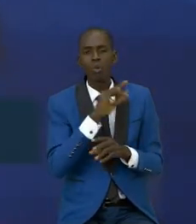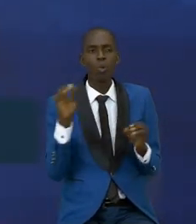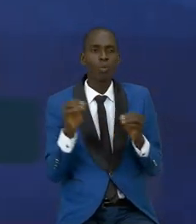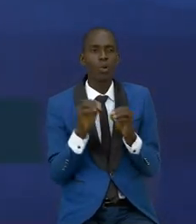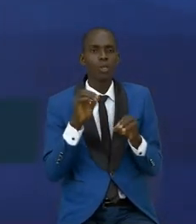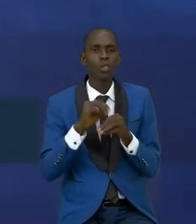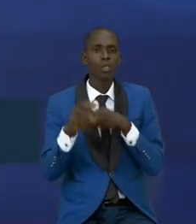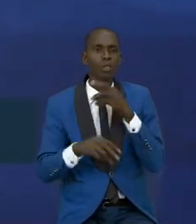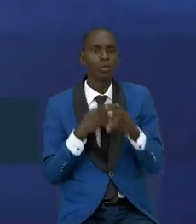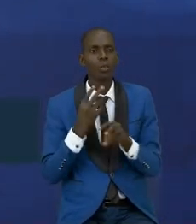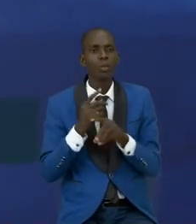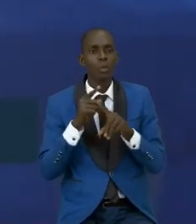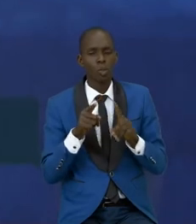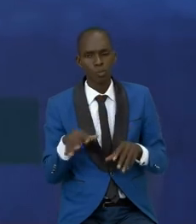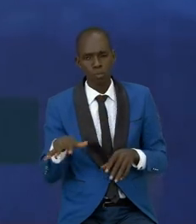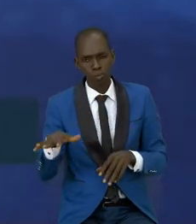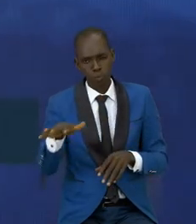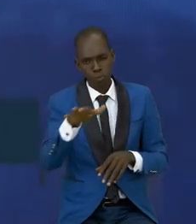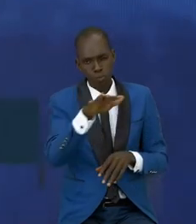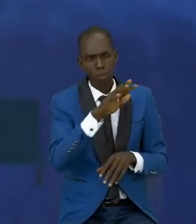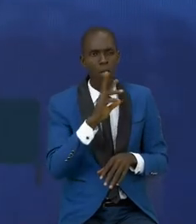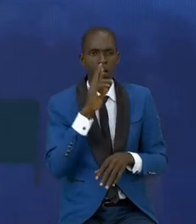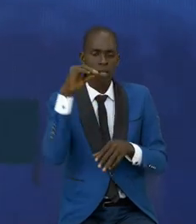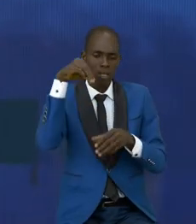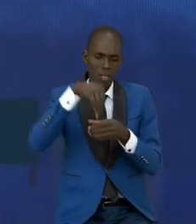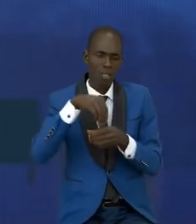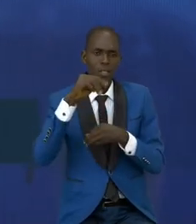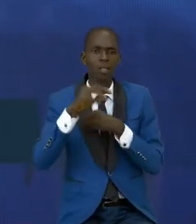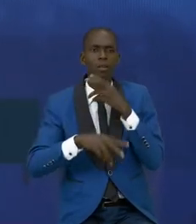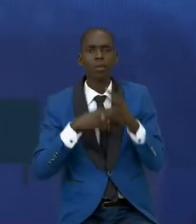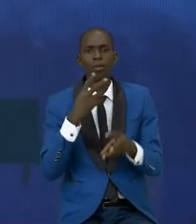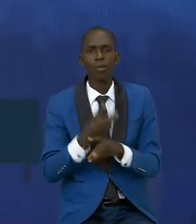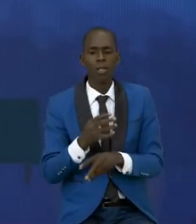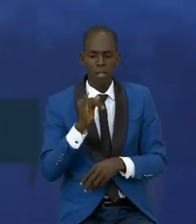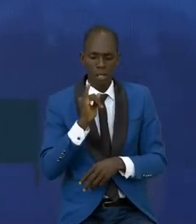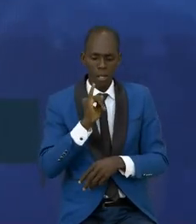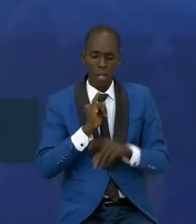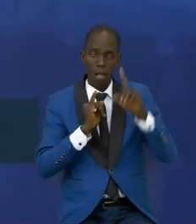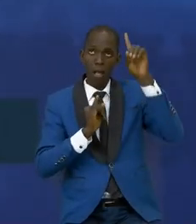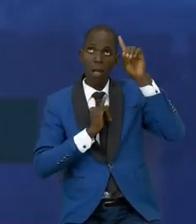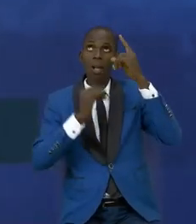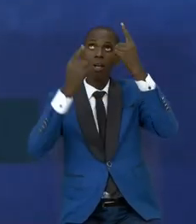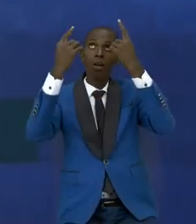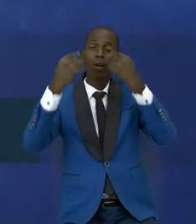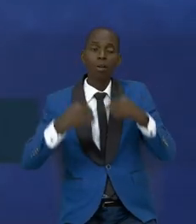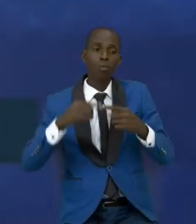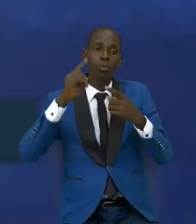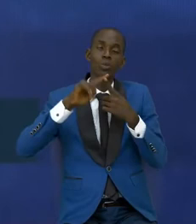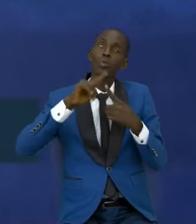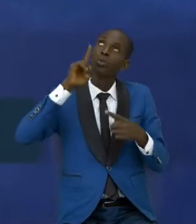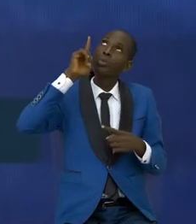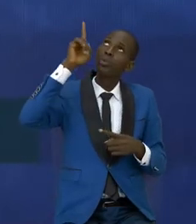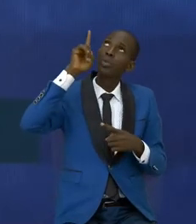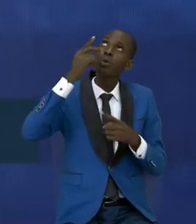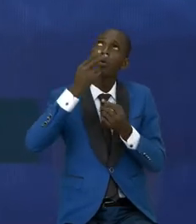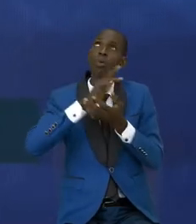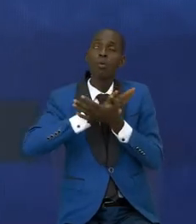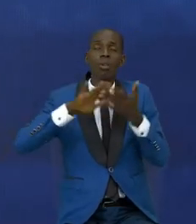but these are in the world. I come to thee, Holy